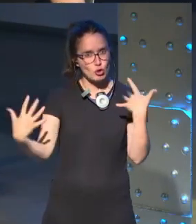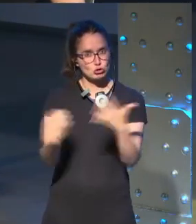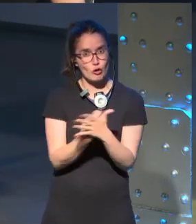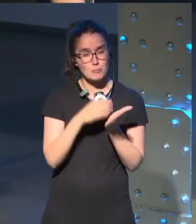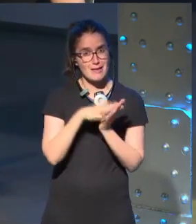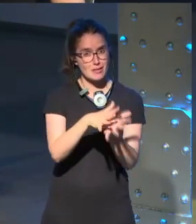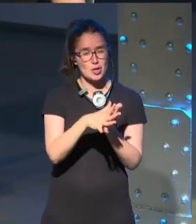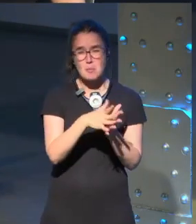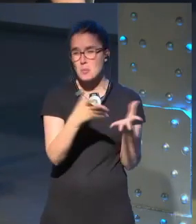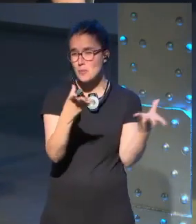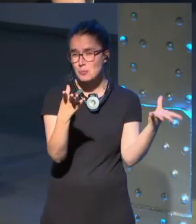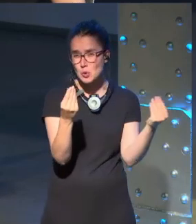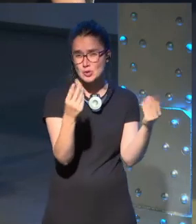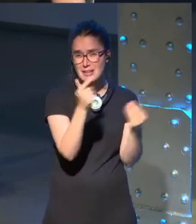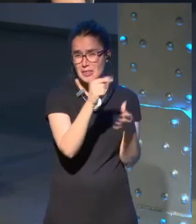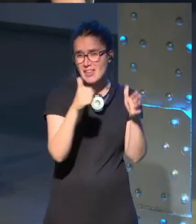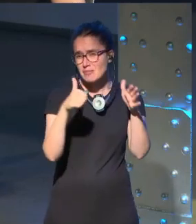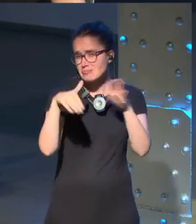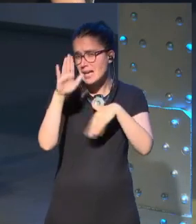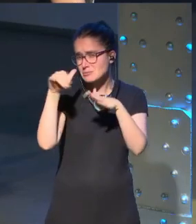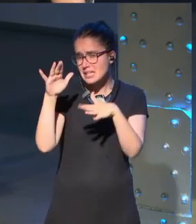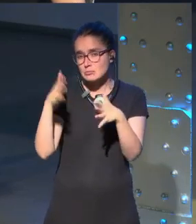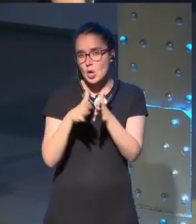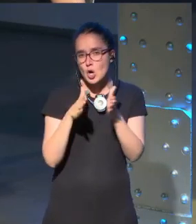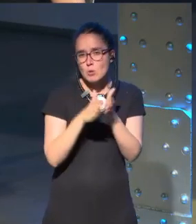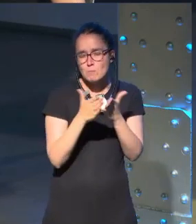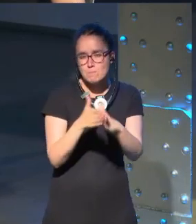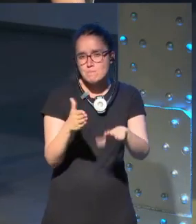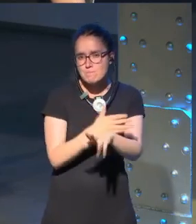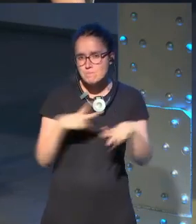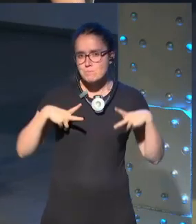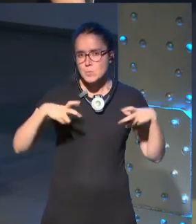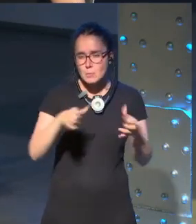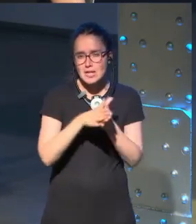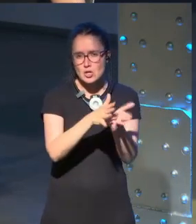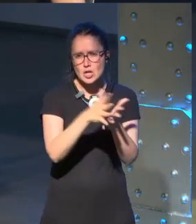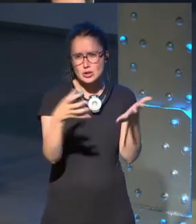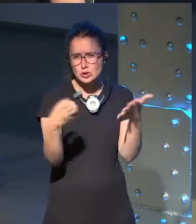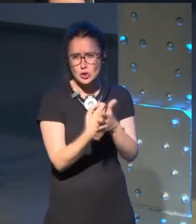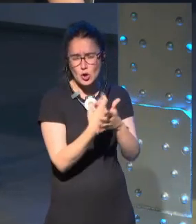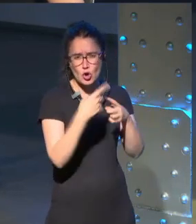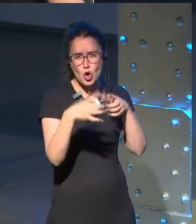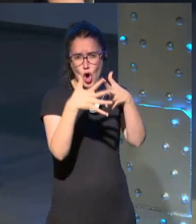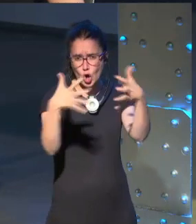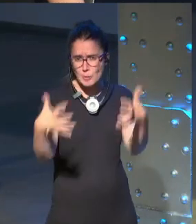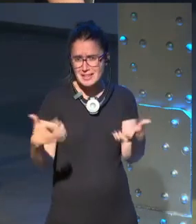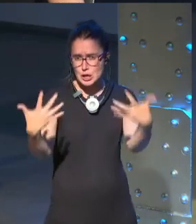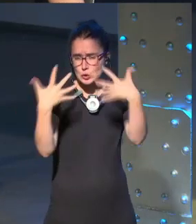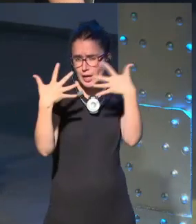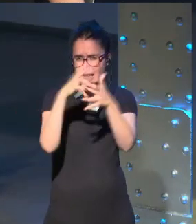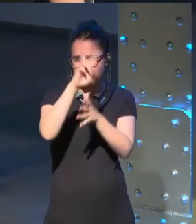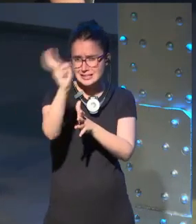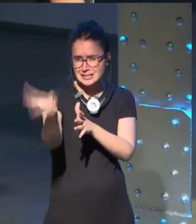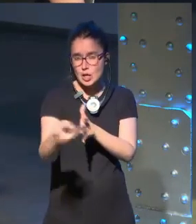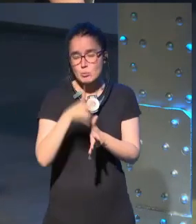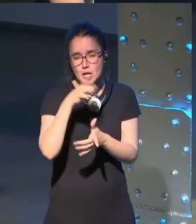manuscript, you get back an editorial letter with loads and loads and loads of comments and suggestions, and why don't we get rid of this or change that,